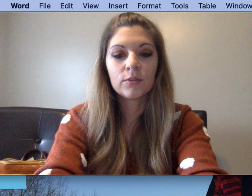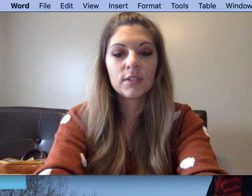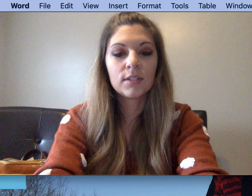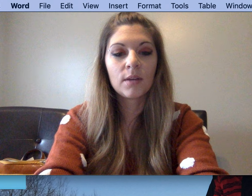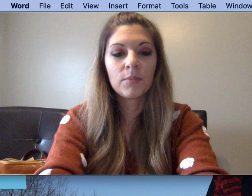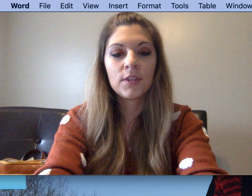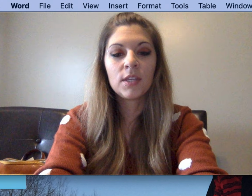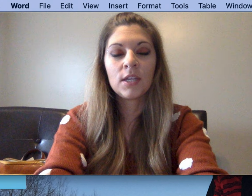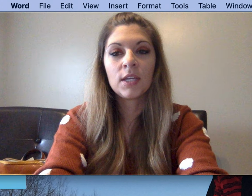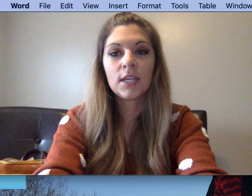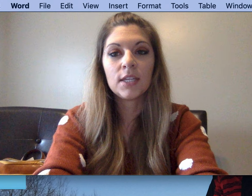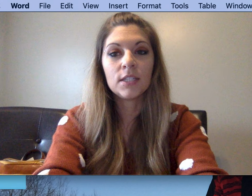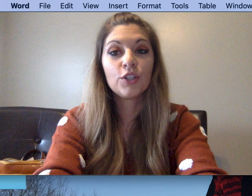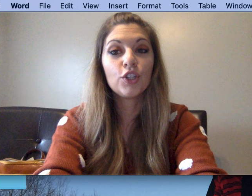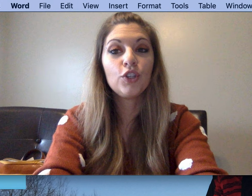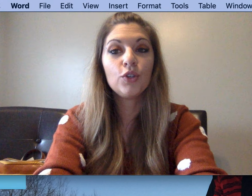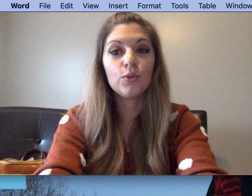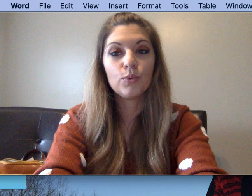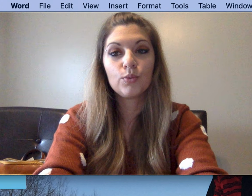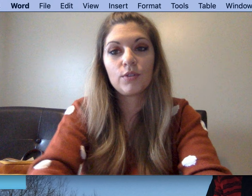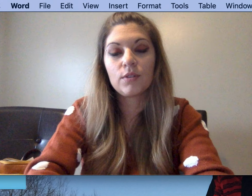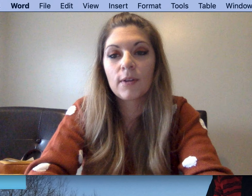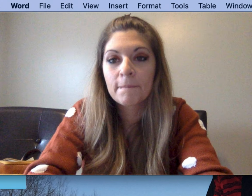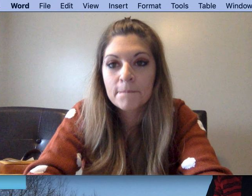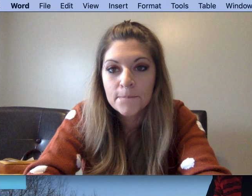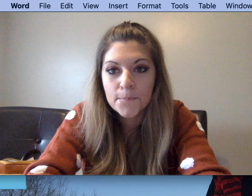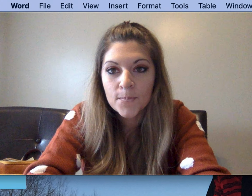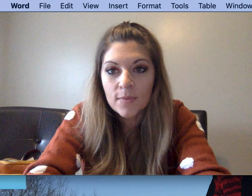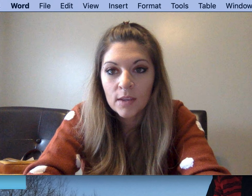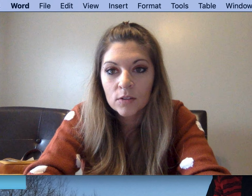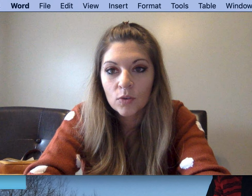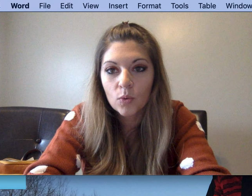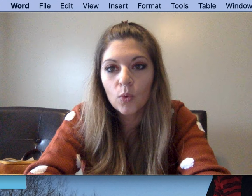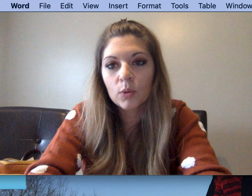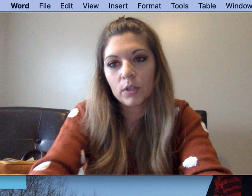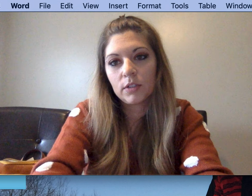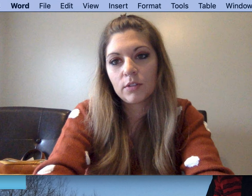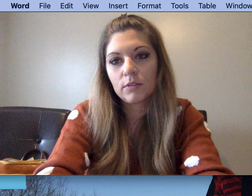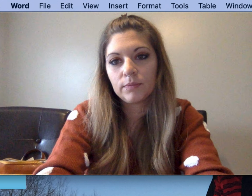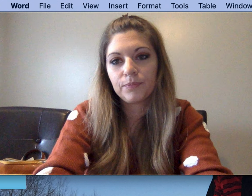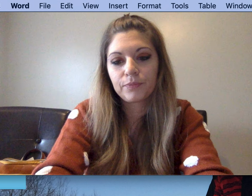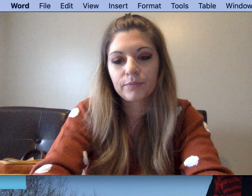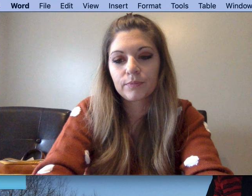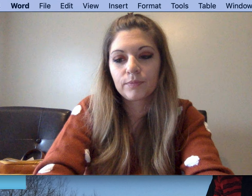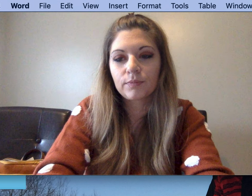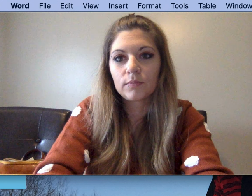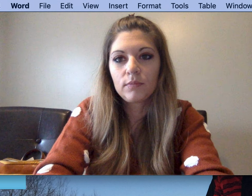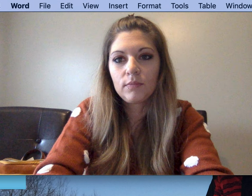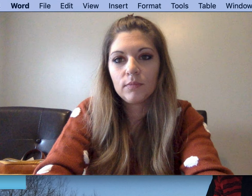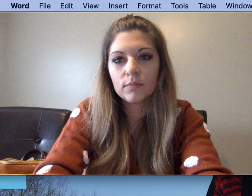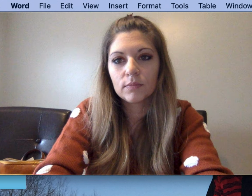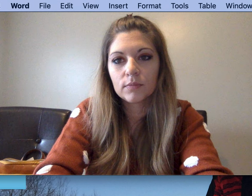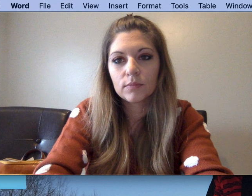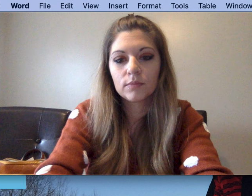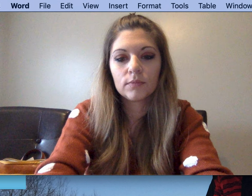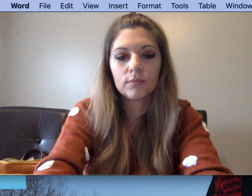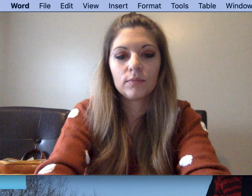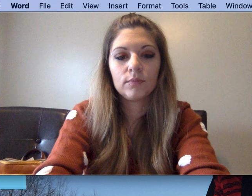how something is used or works.